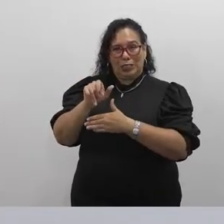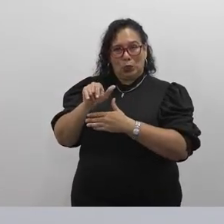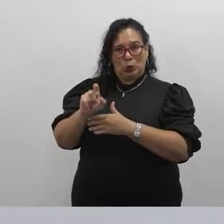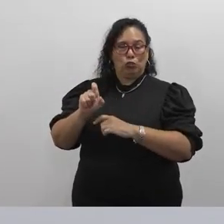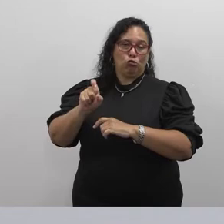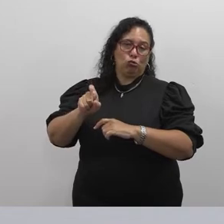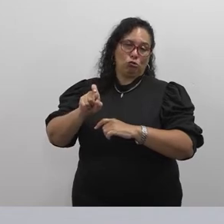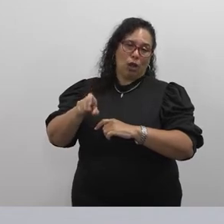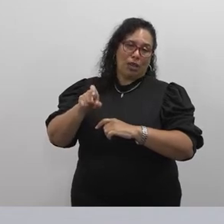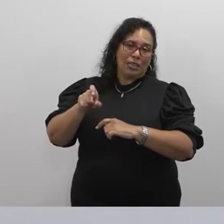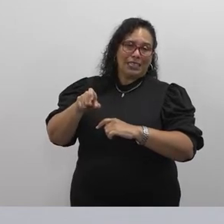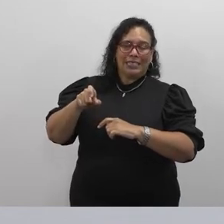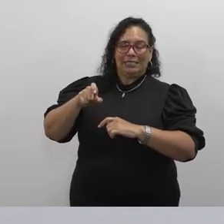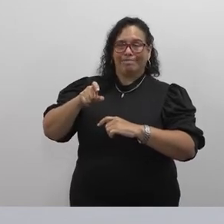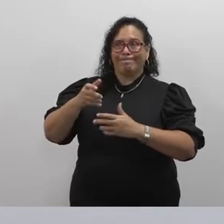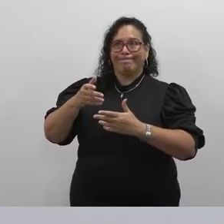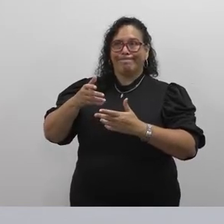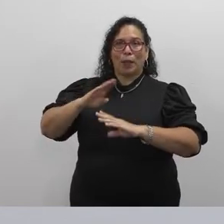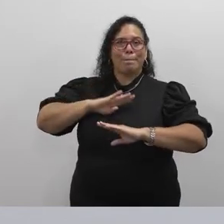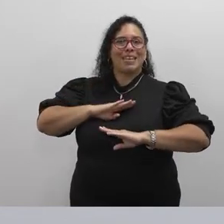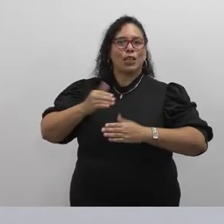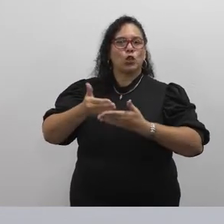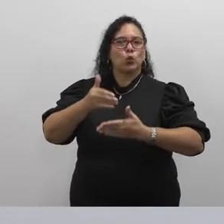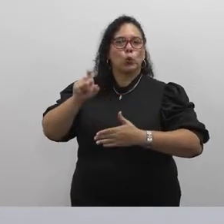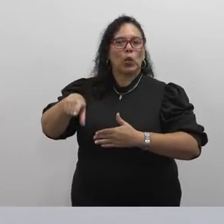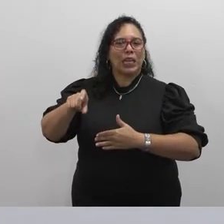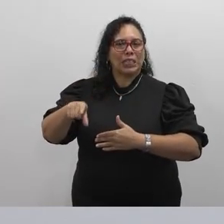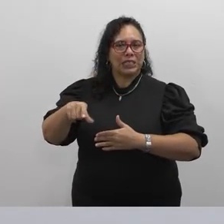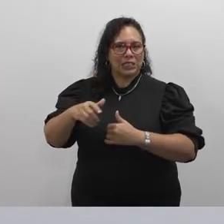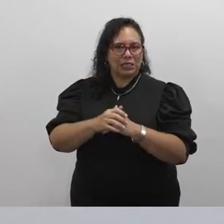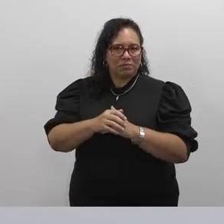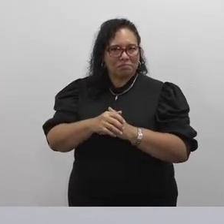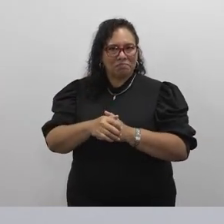new needs that we've identified since